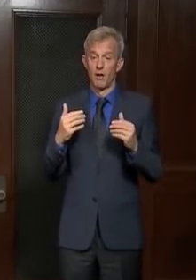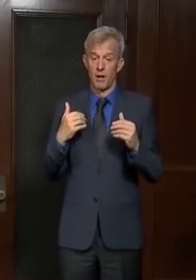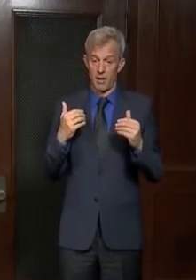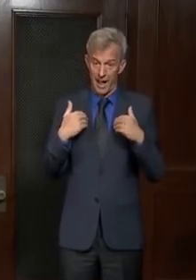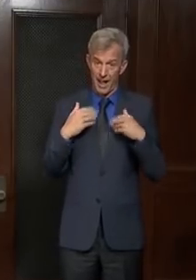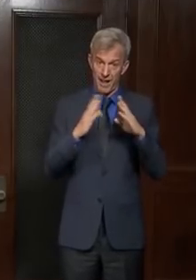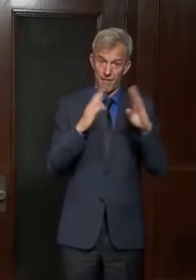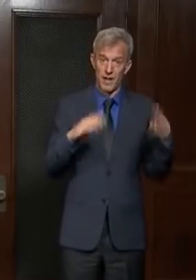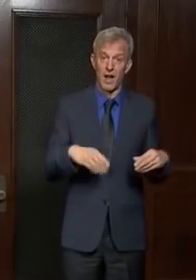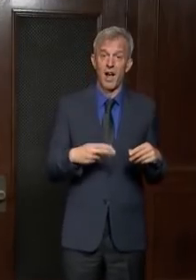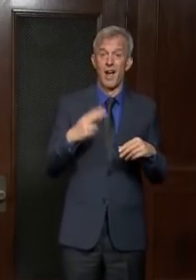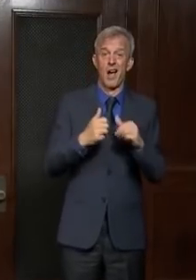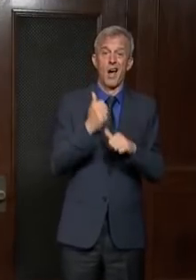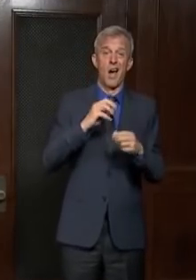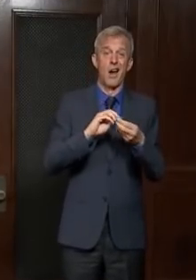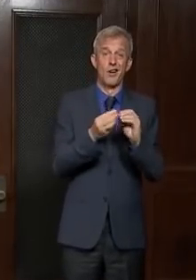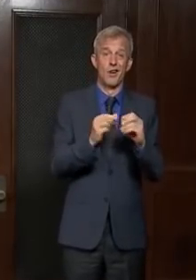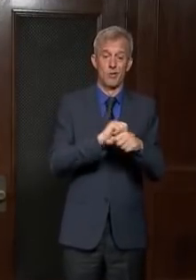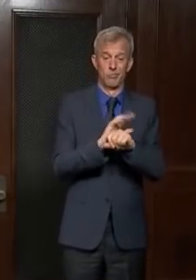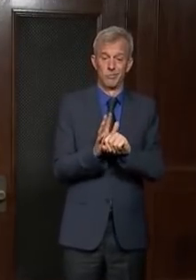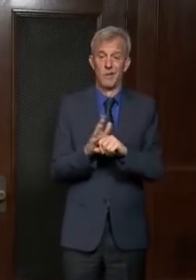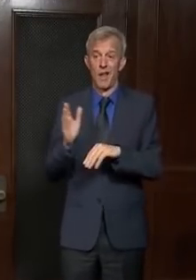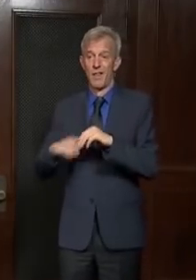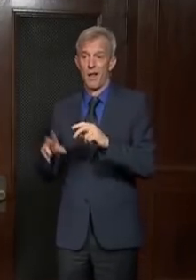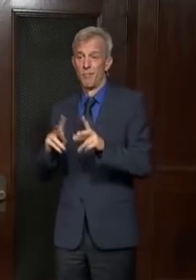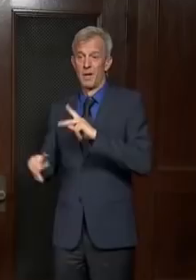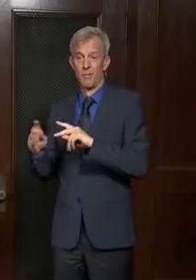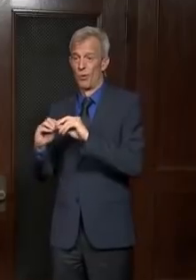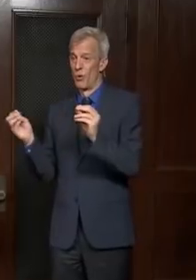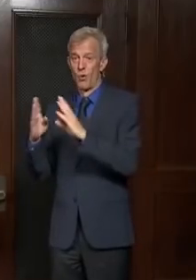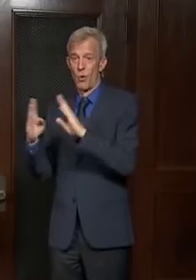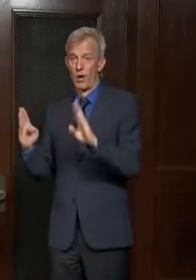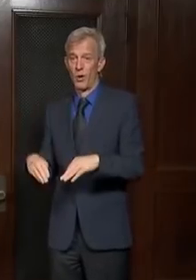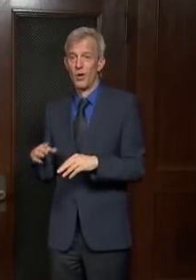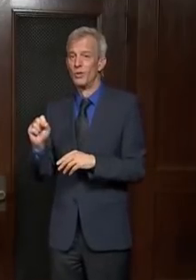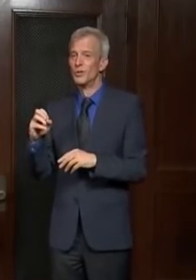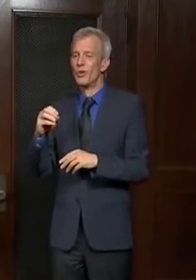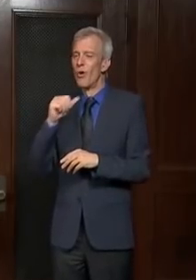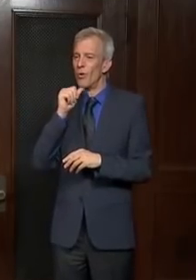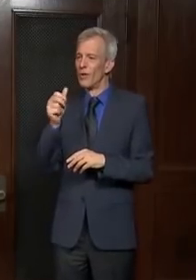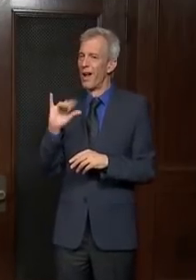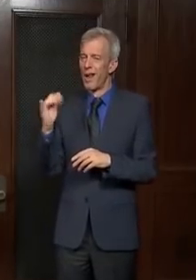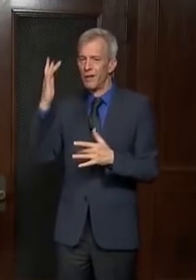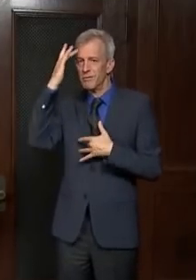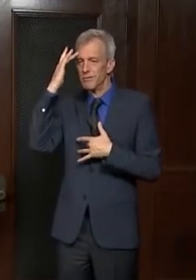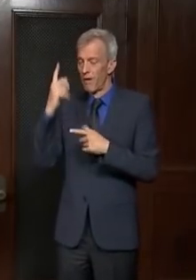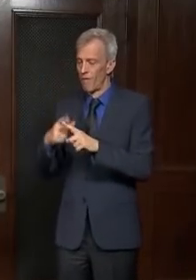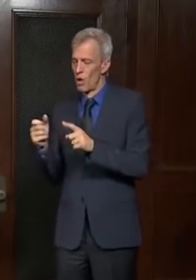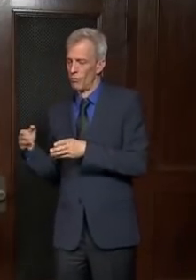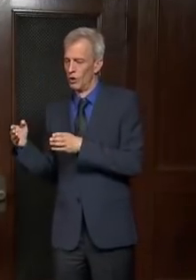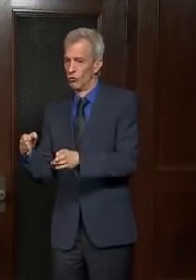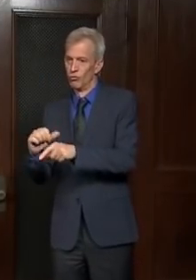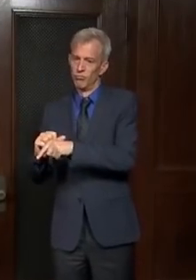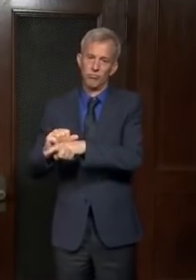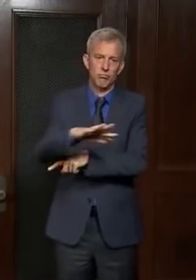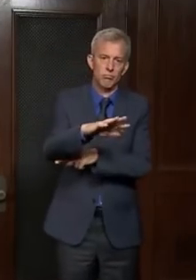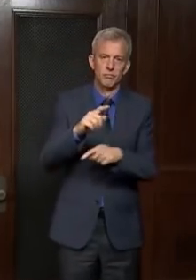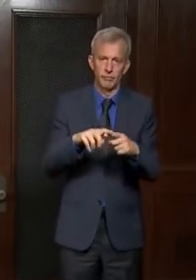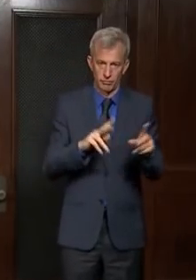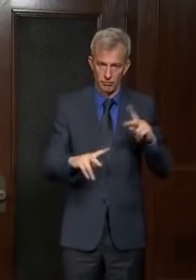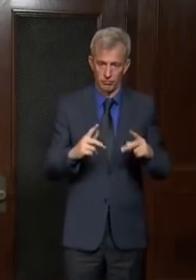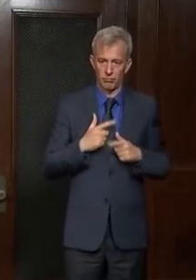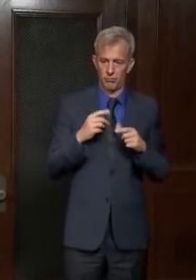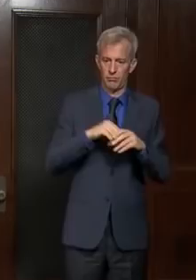of COVID-19 than people who are unhoused. So this is not something coming from the street to people who are living indoors. It's